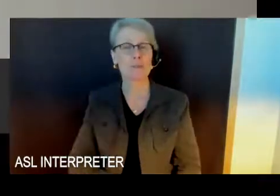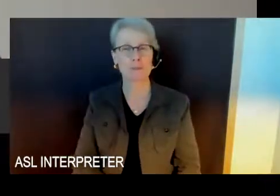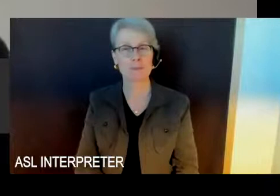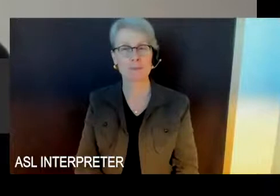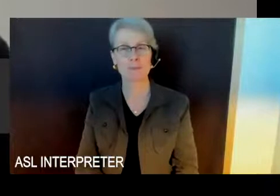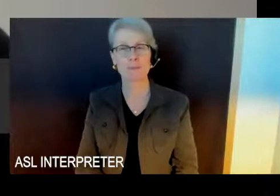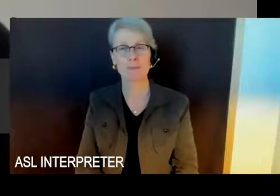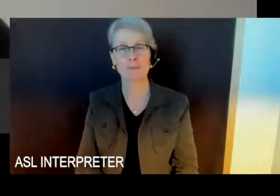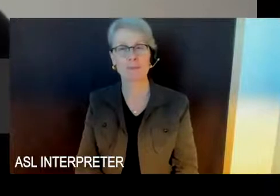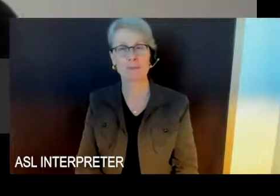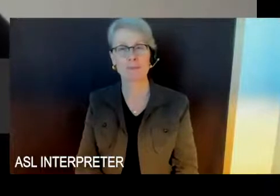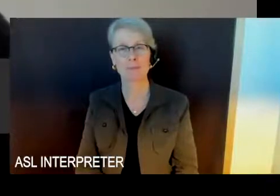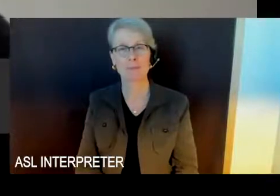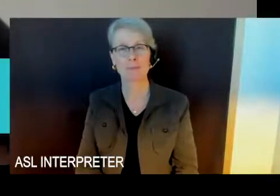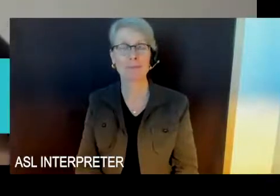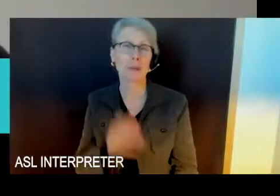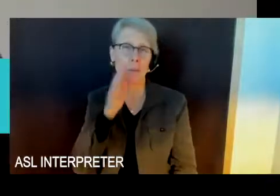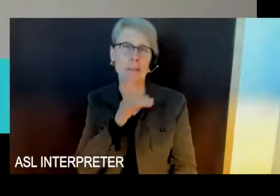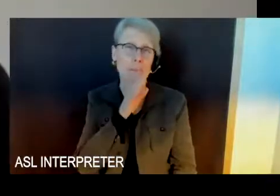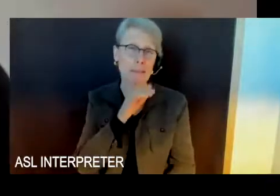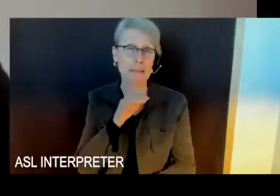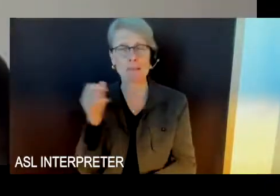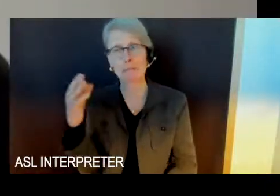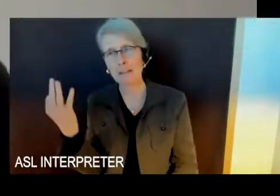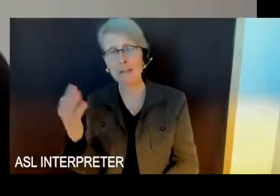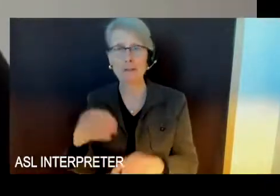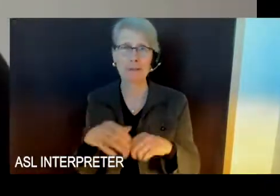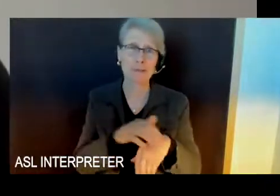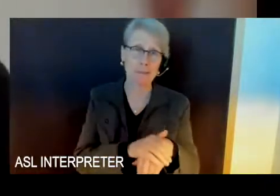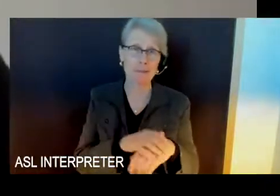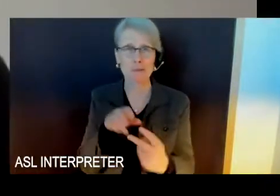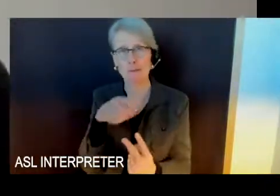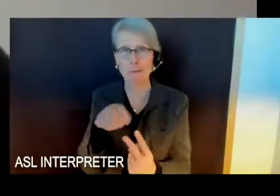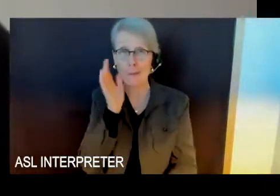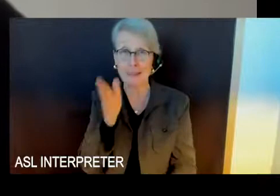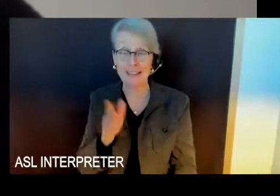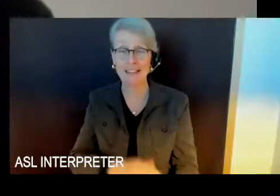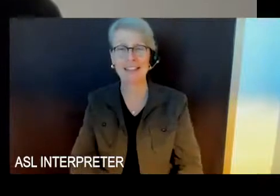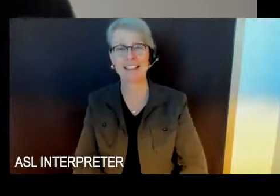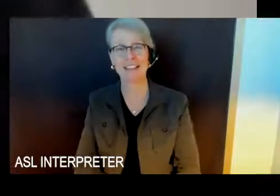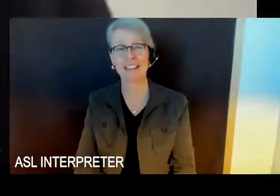Montréal. Pour tout le monde, j'ai à faire cette partie moitié français, half in French, half in English.